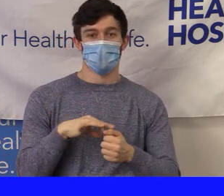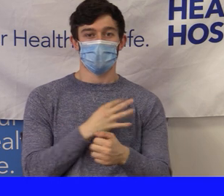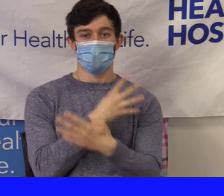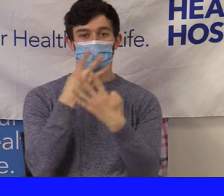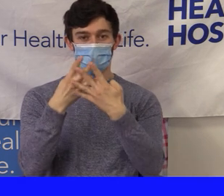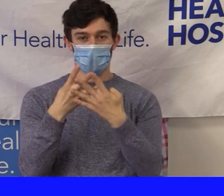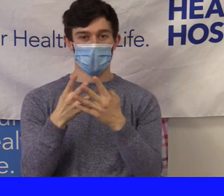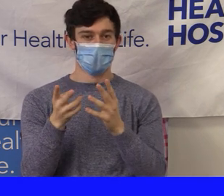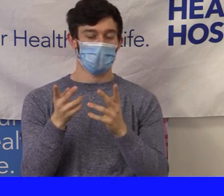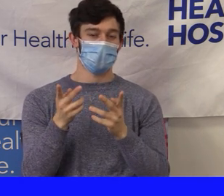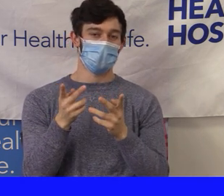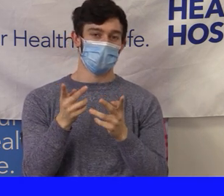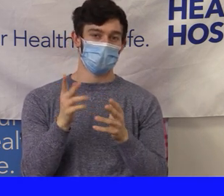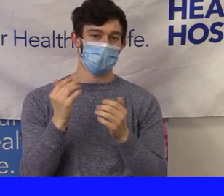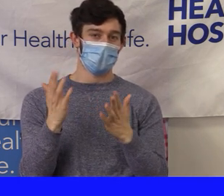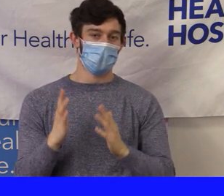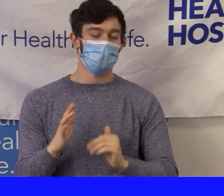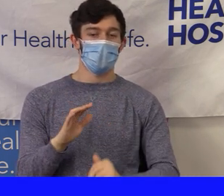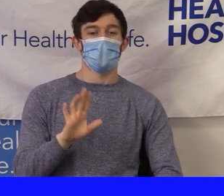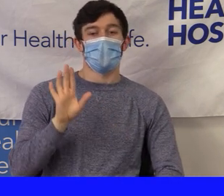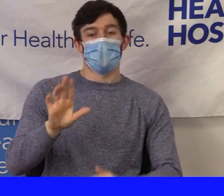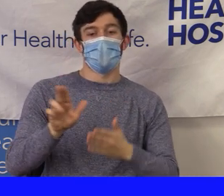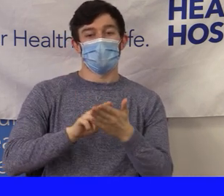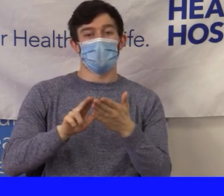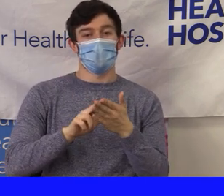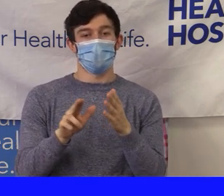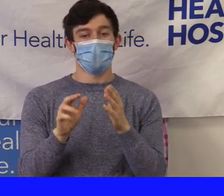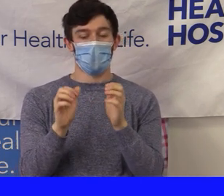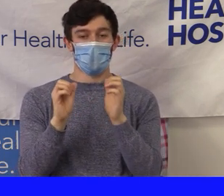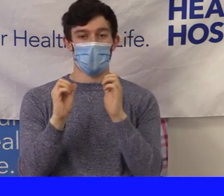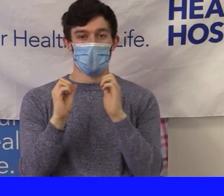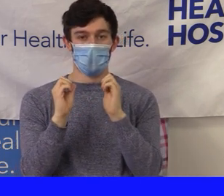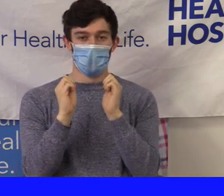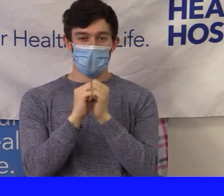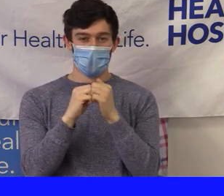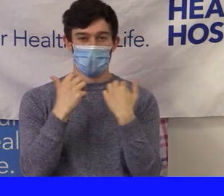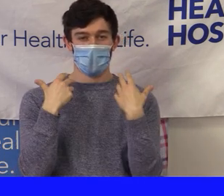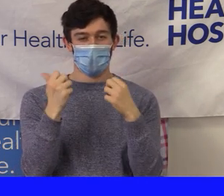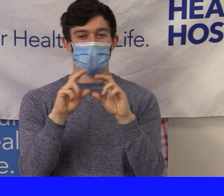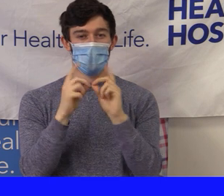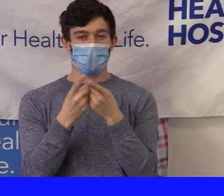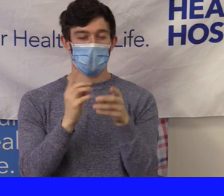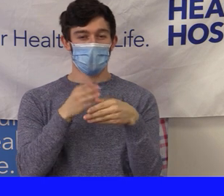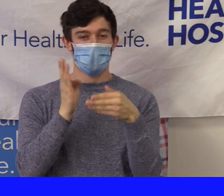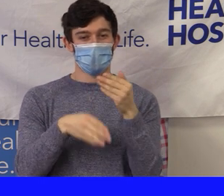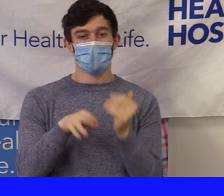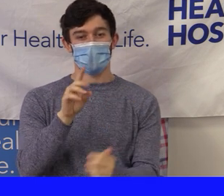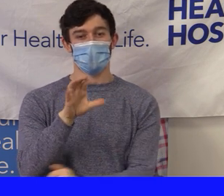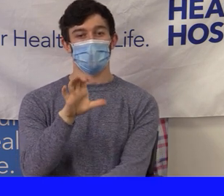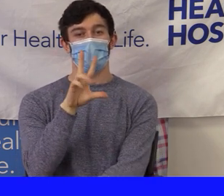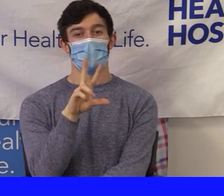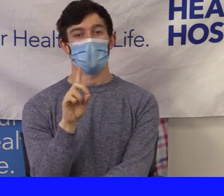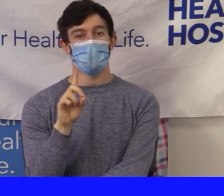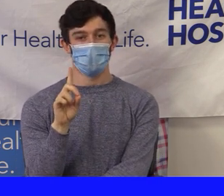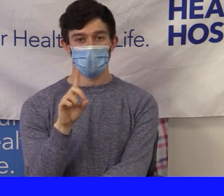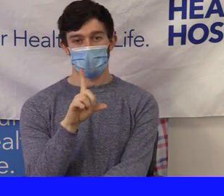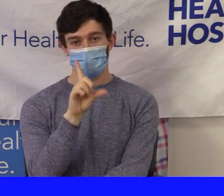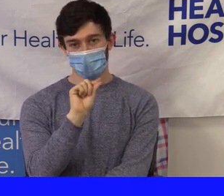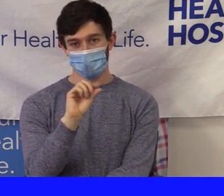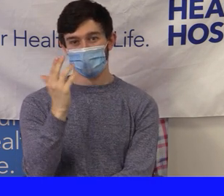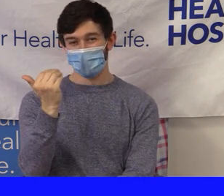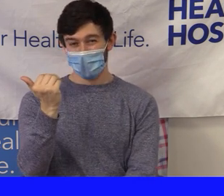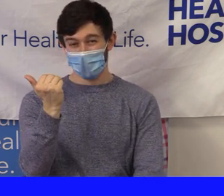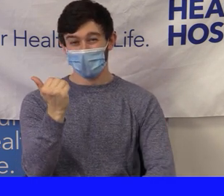personnel provider. And their contract ended with the health department on December 31st